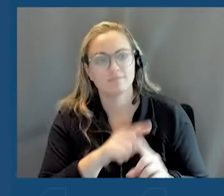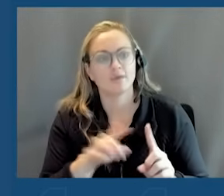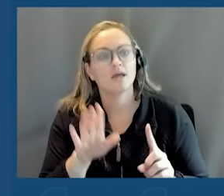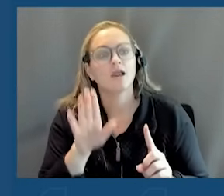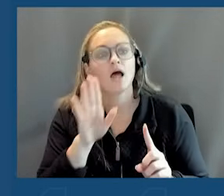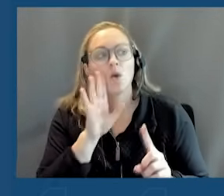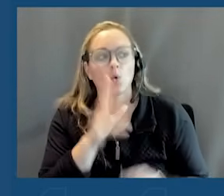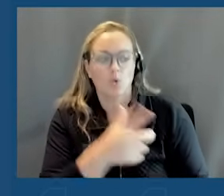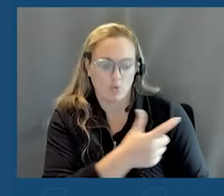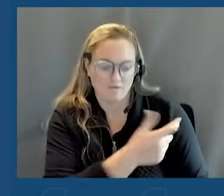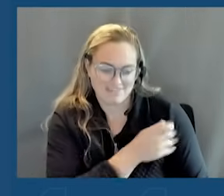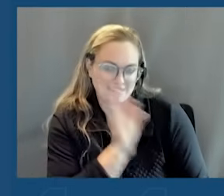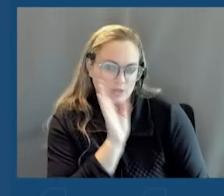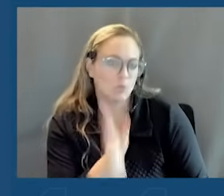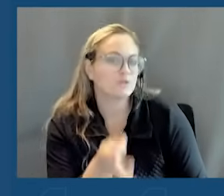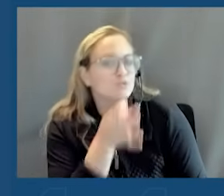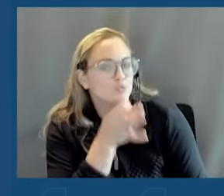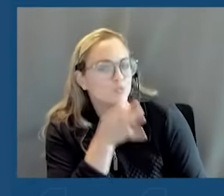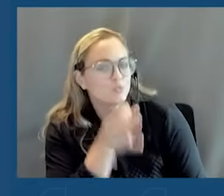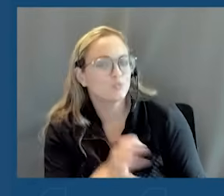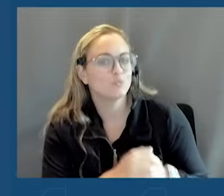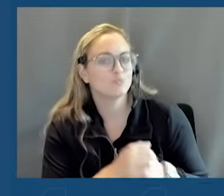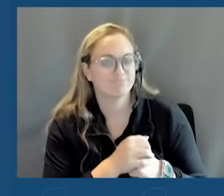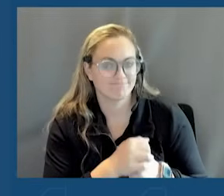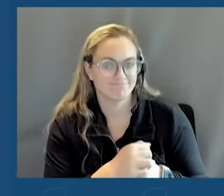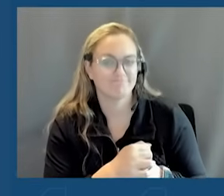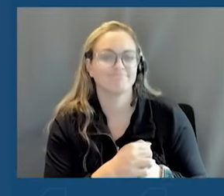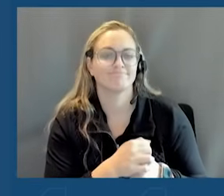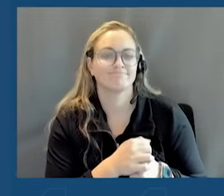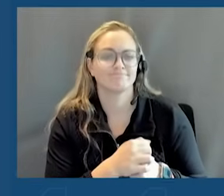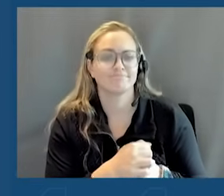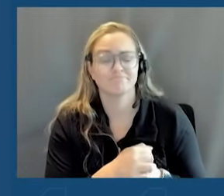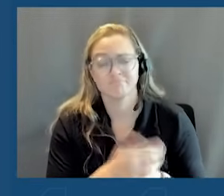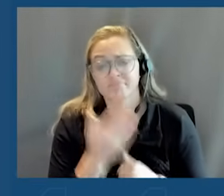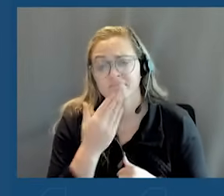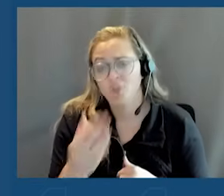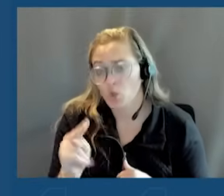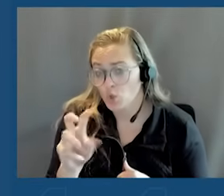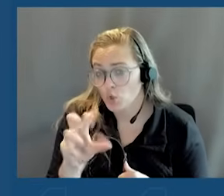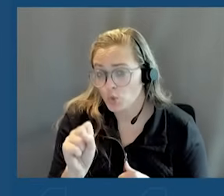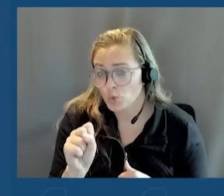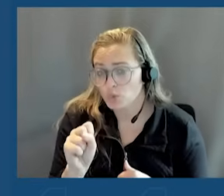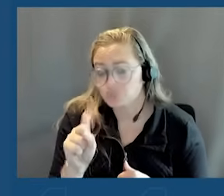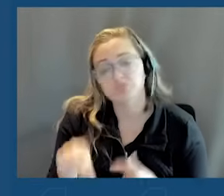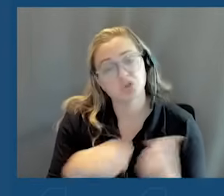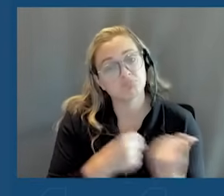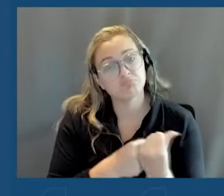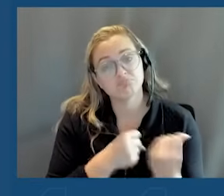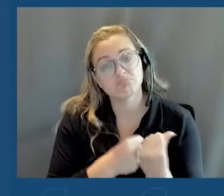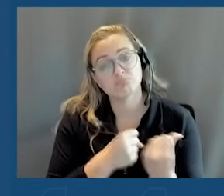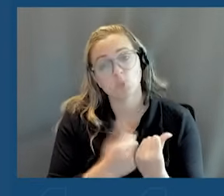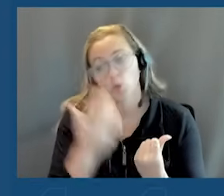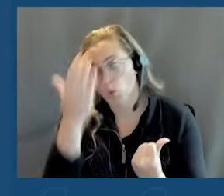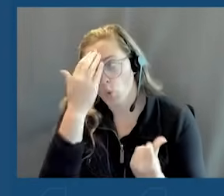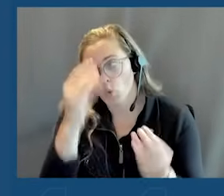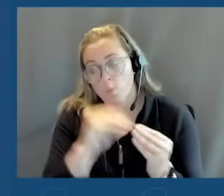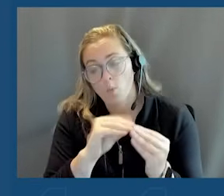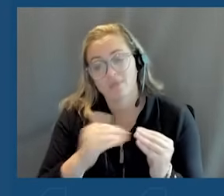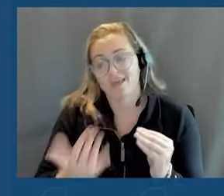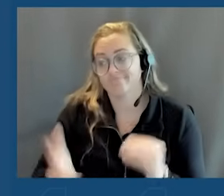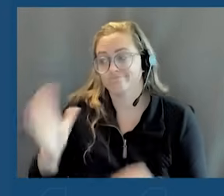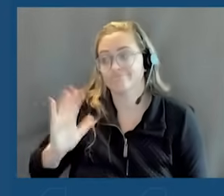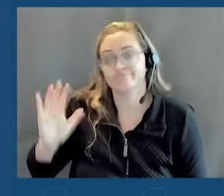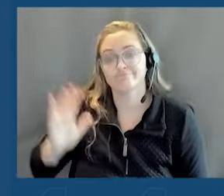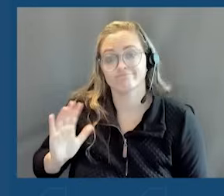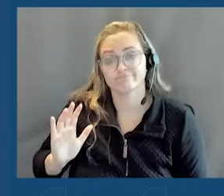my vaccine very soon. So the good news is this should be reassuring to everyone. We know a lot more than we did about the virus